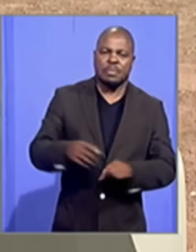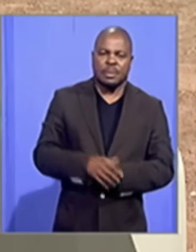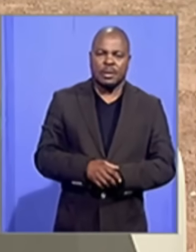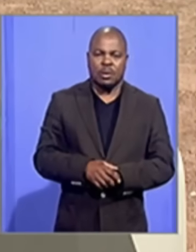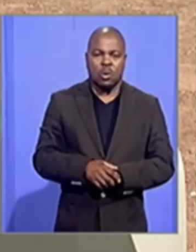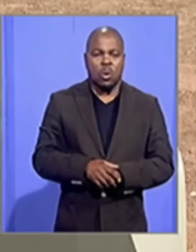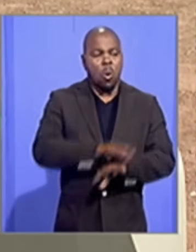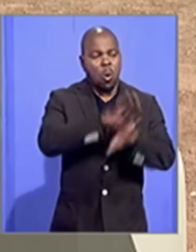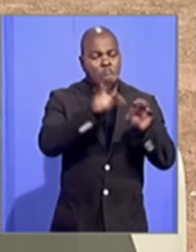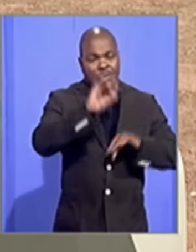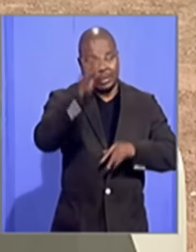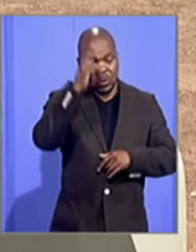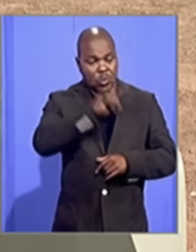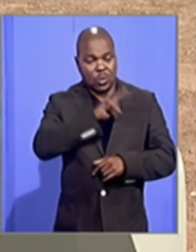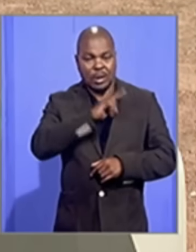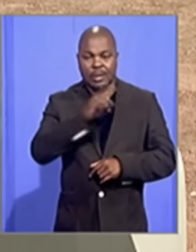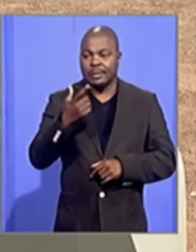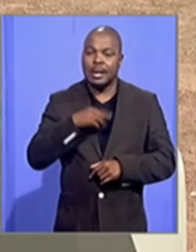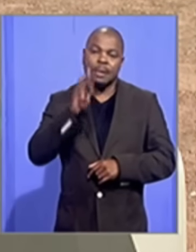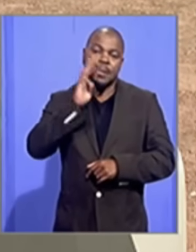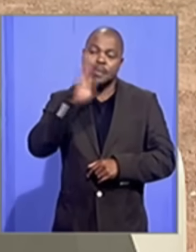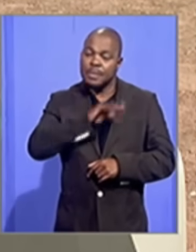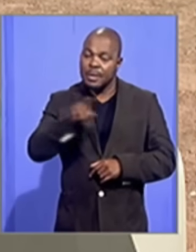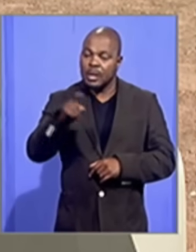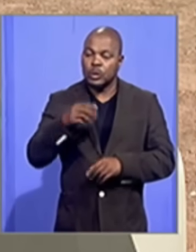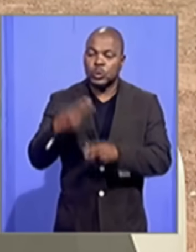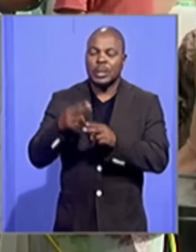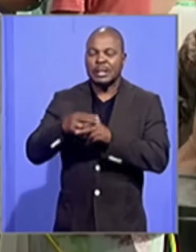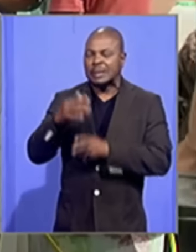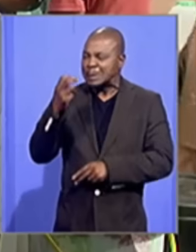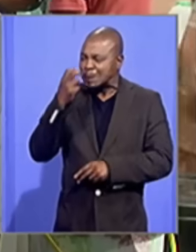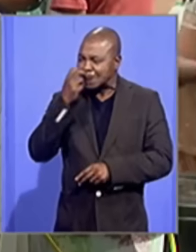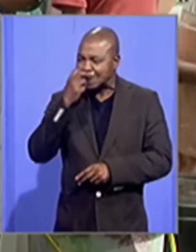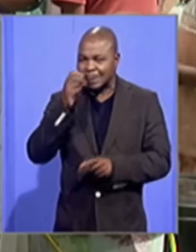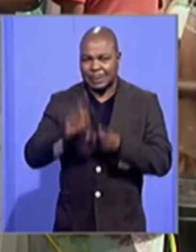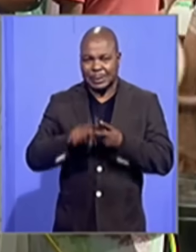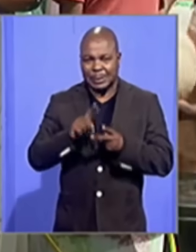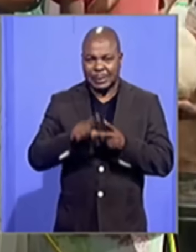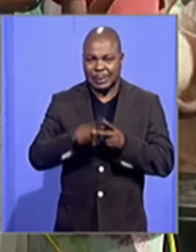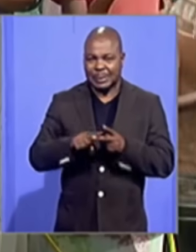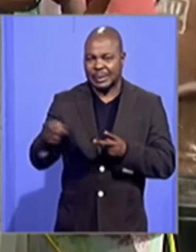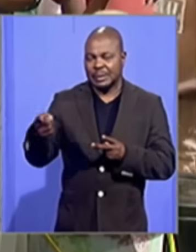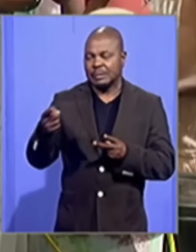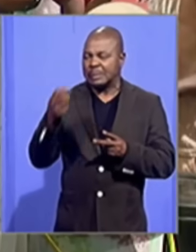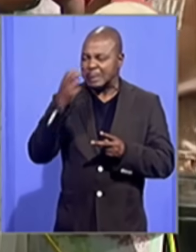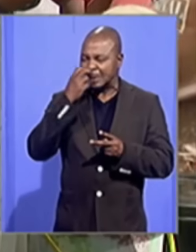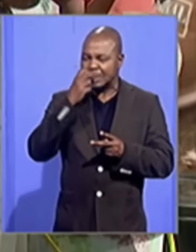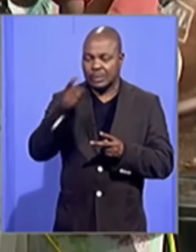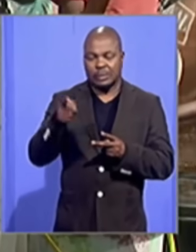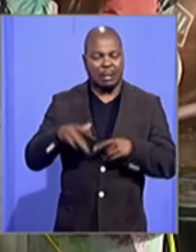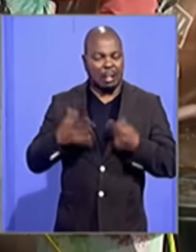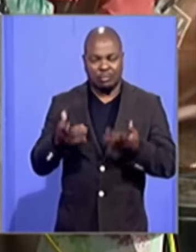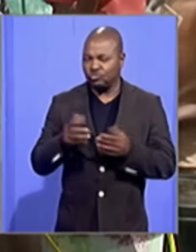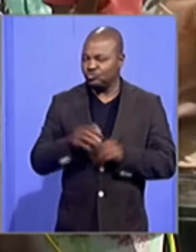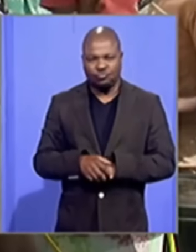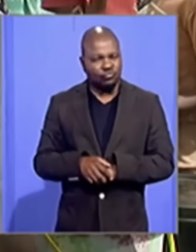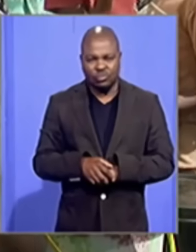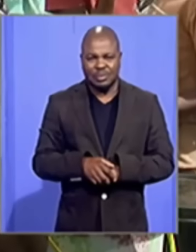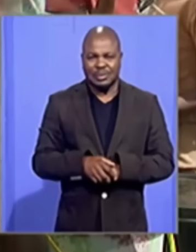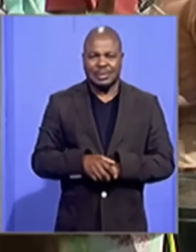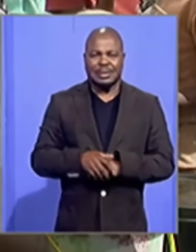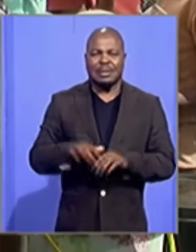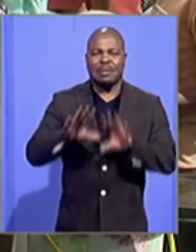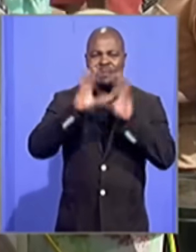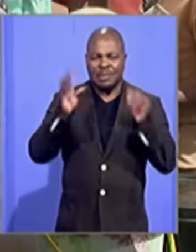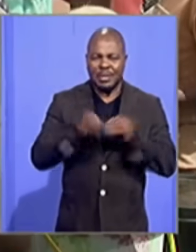ofela ntweo metsi a le siko di sogetse di a reng khela ha tsa tsile se ka manda mama re di ka matlong ke di sogetse ha se mophelo ko re kana ga ditingwa tso hle ga